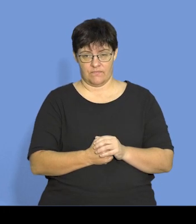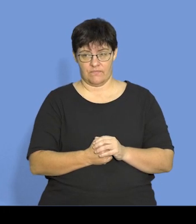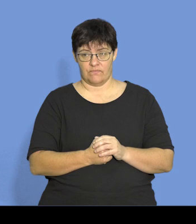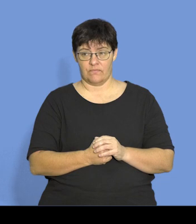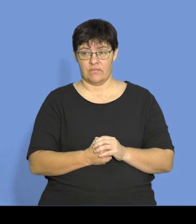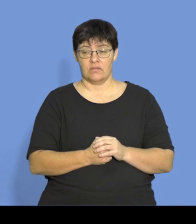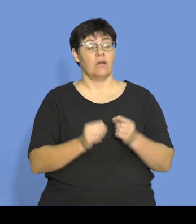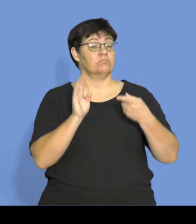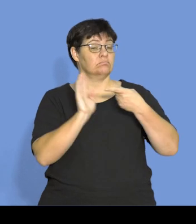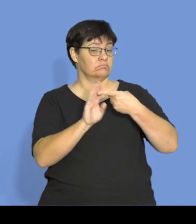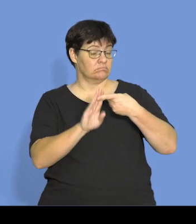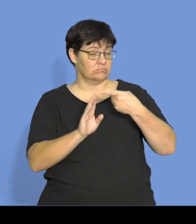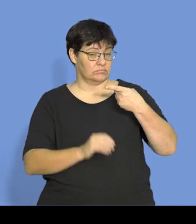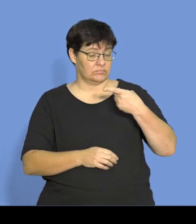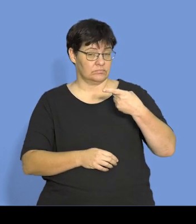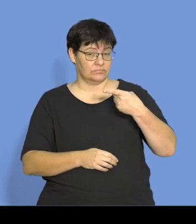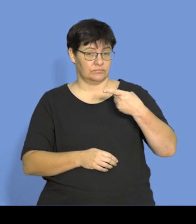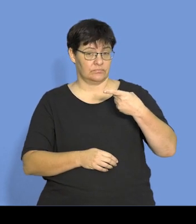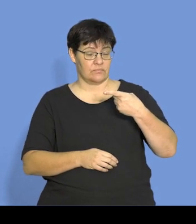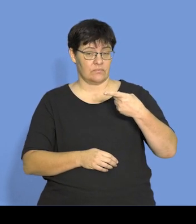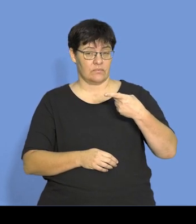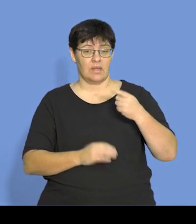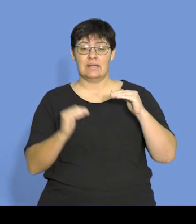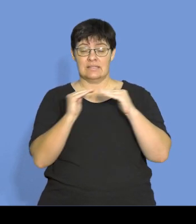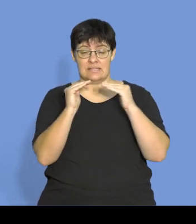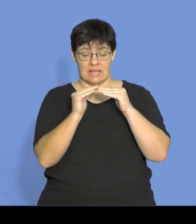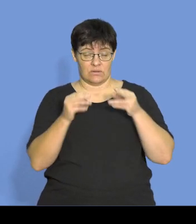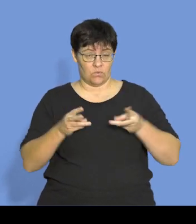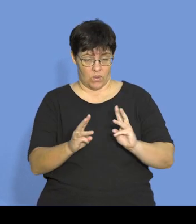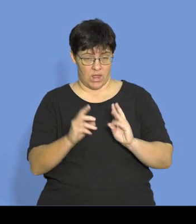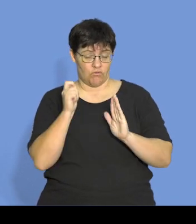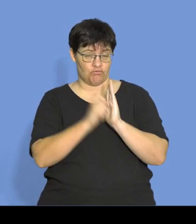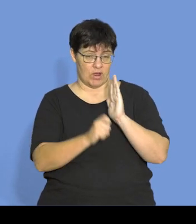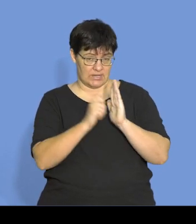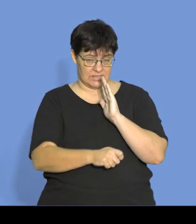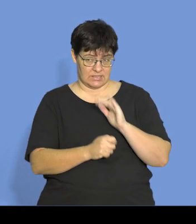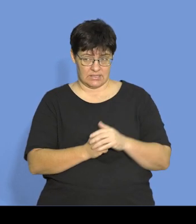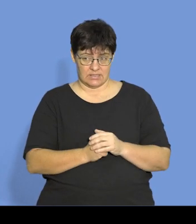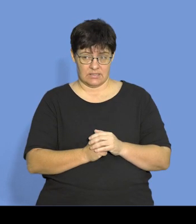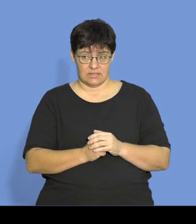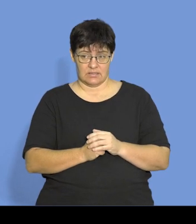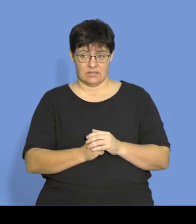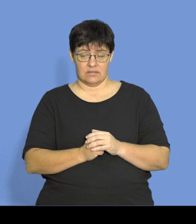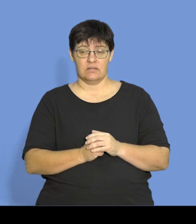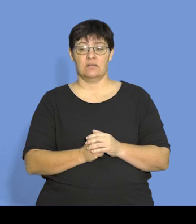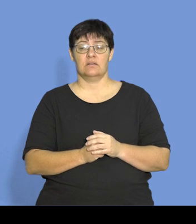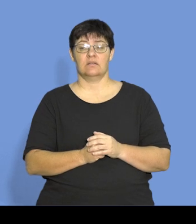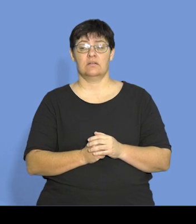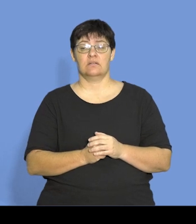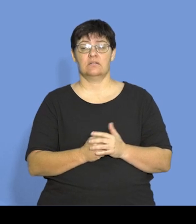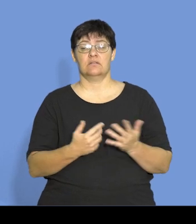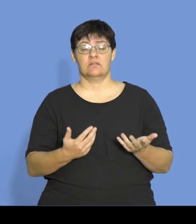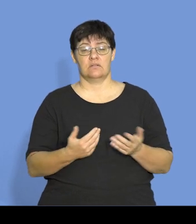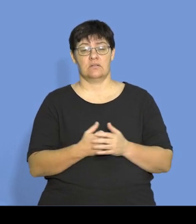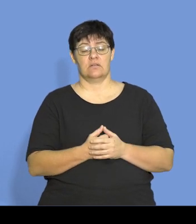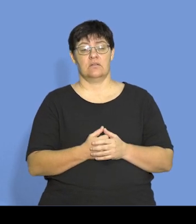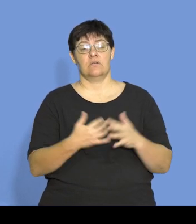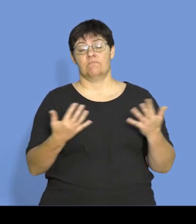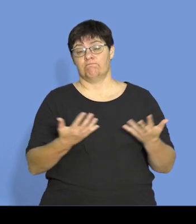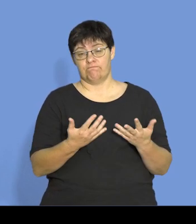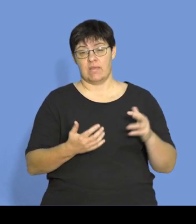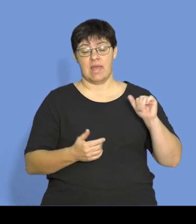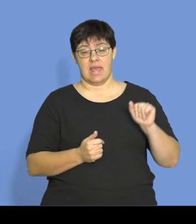graph, firstly you must make sure that you write it in standard form. So the inequality must be in standard